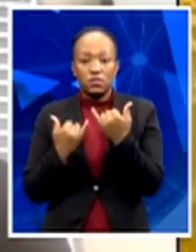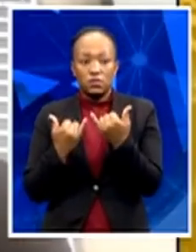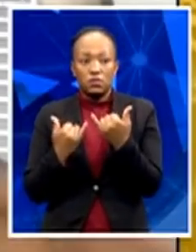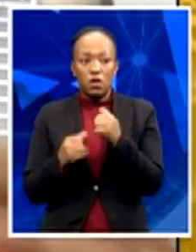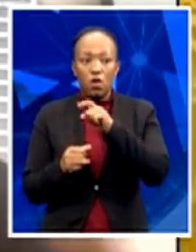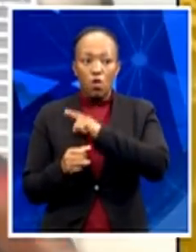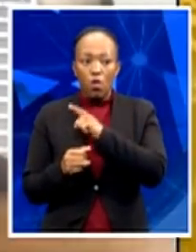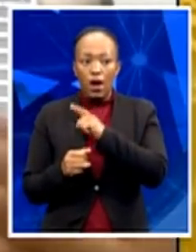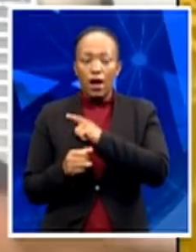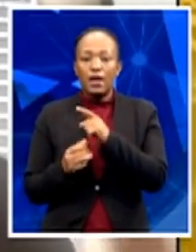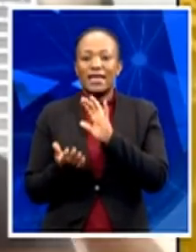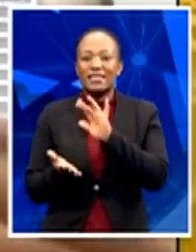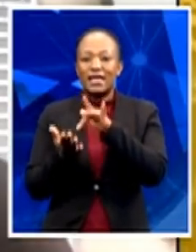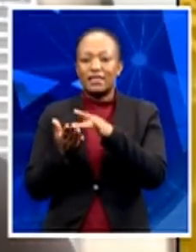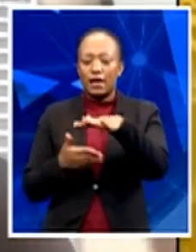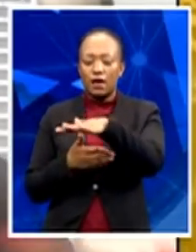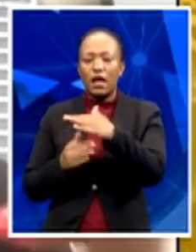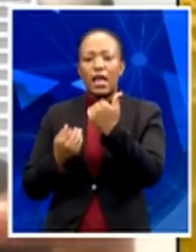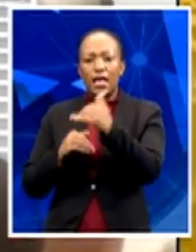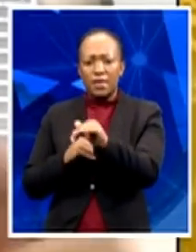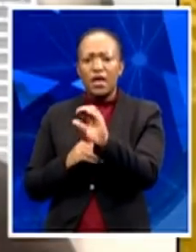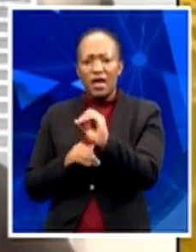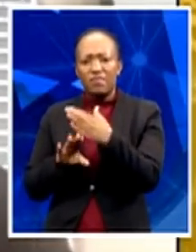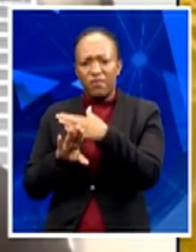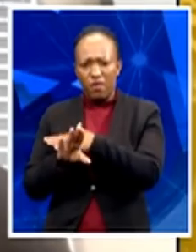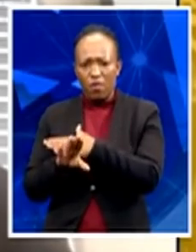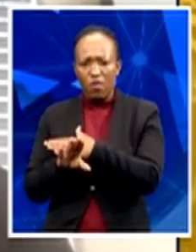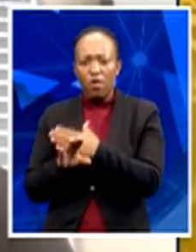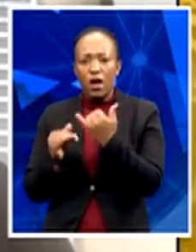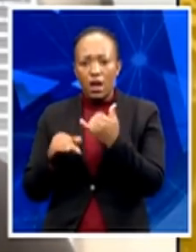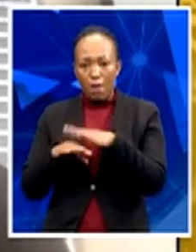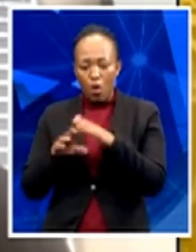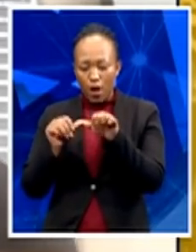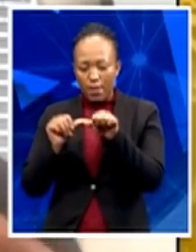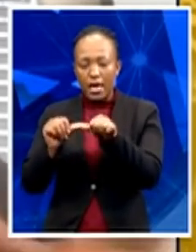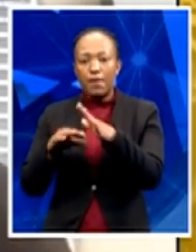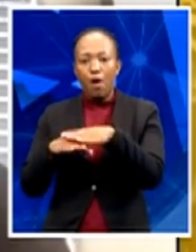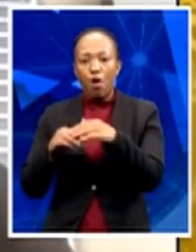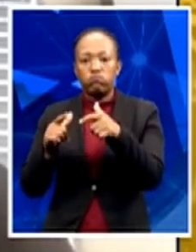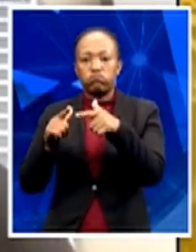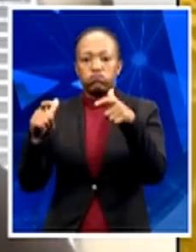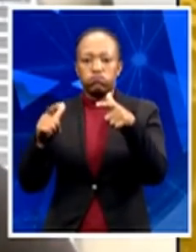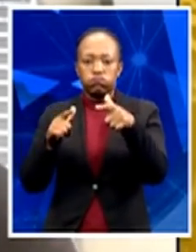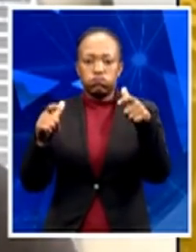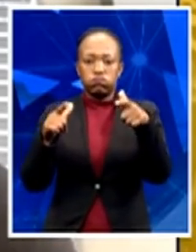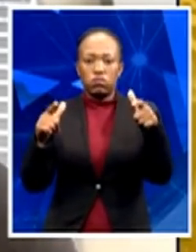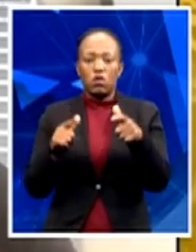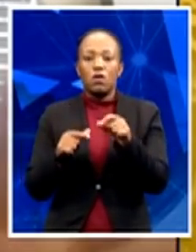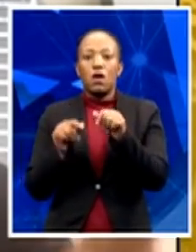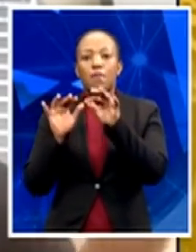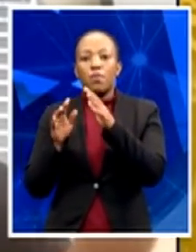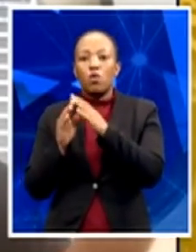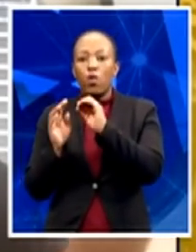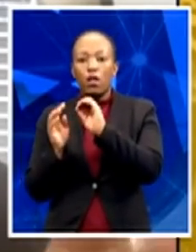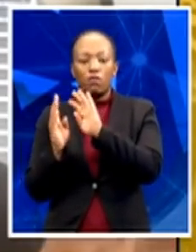limited, and as we continue to upgrade them, you find that people will be redirected to various sites as they come. So sometimes you